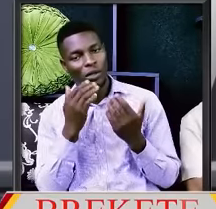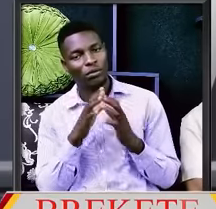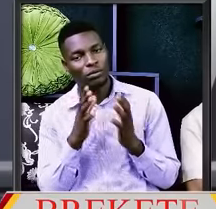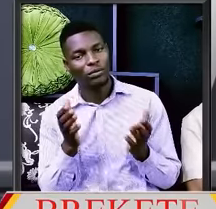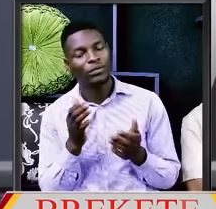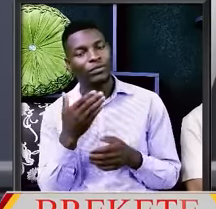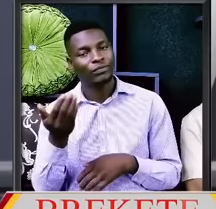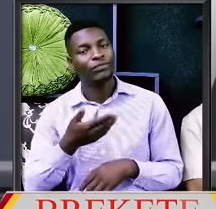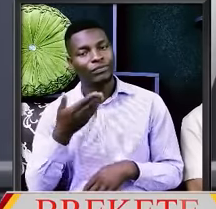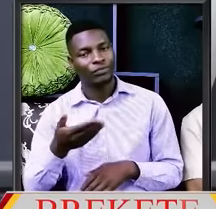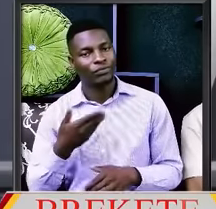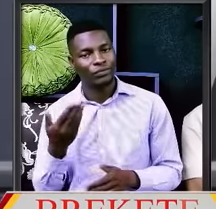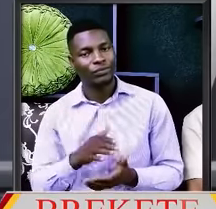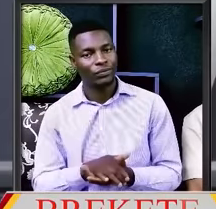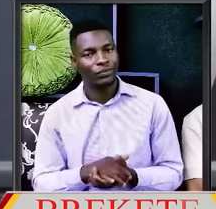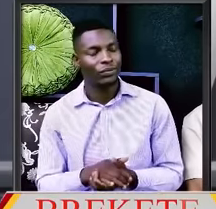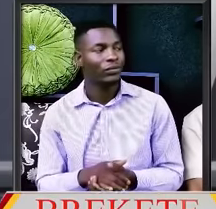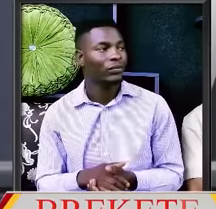sir.